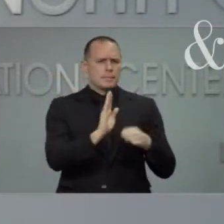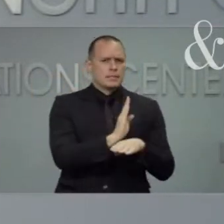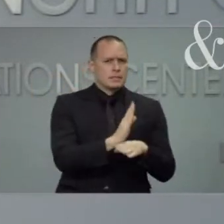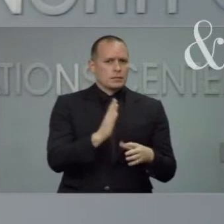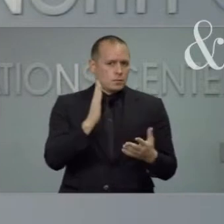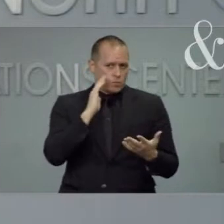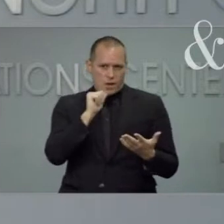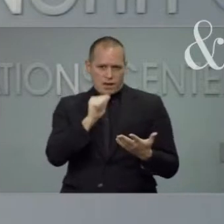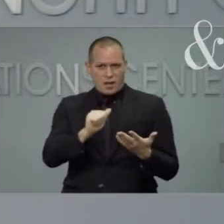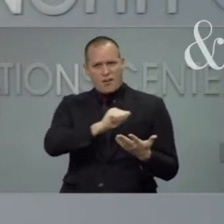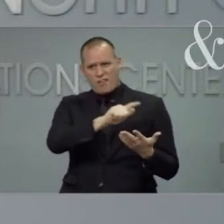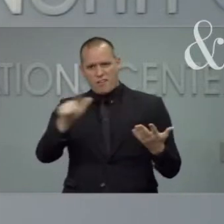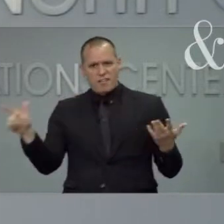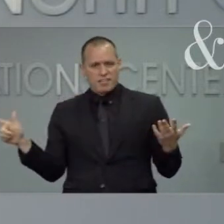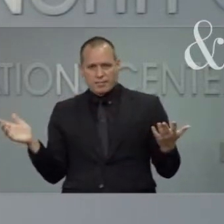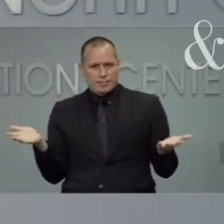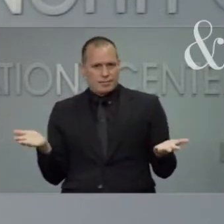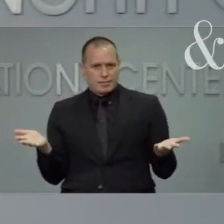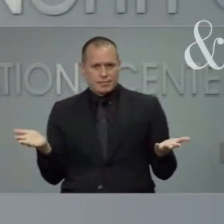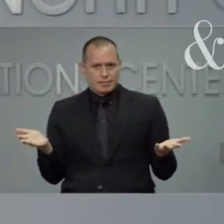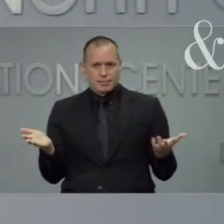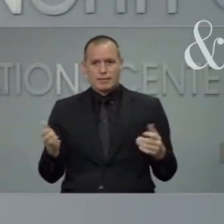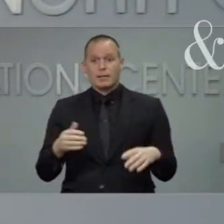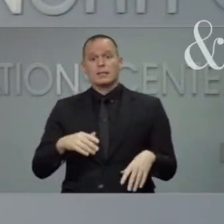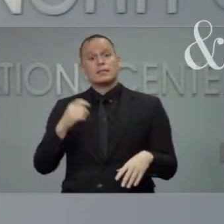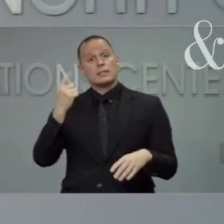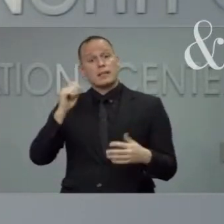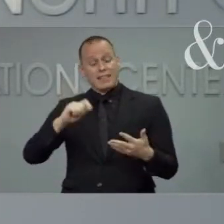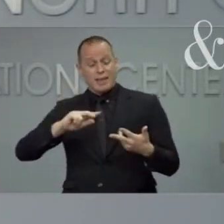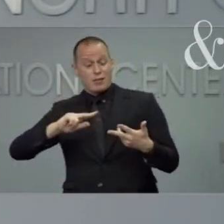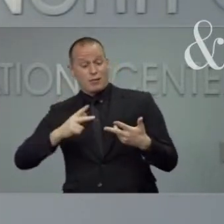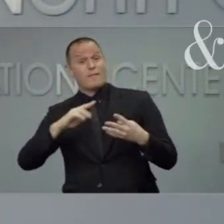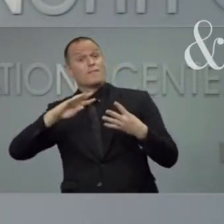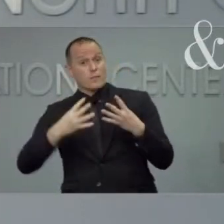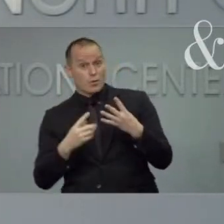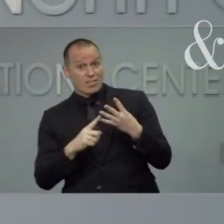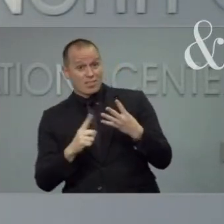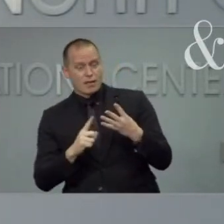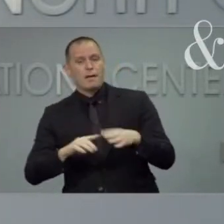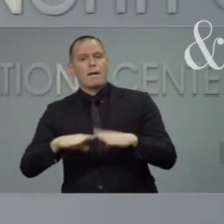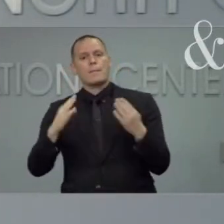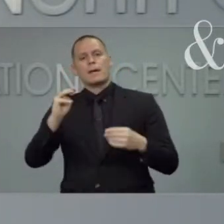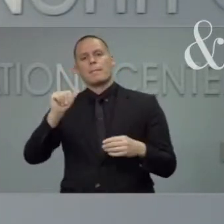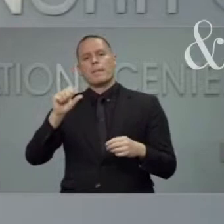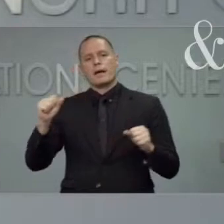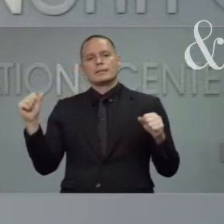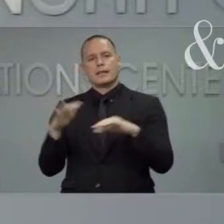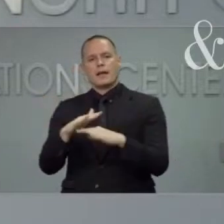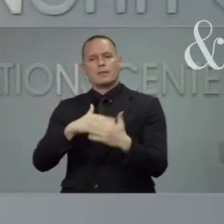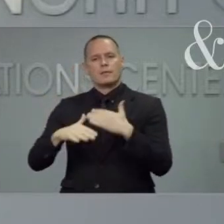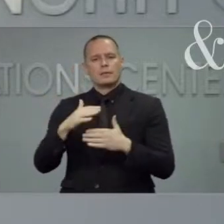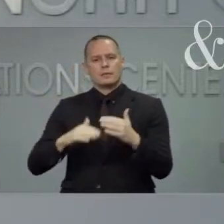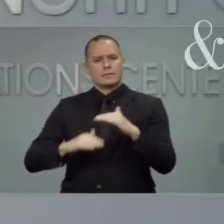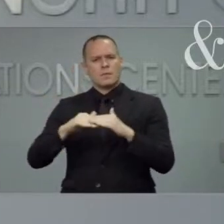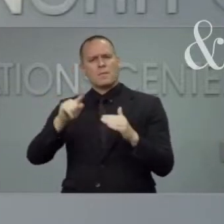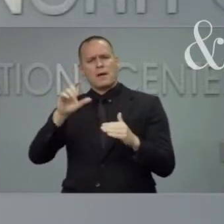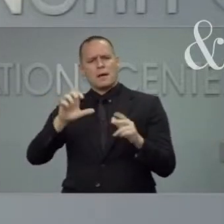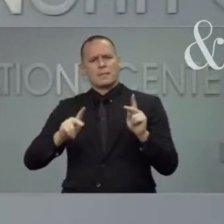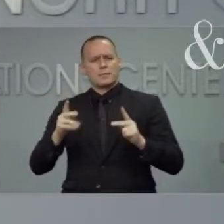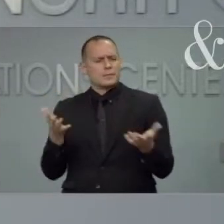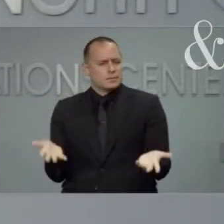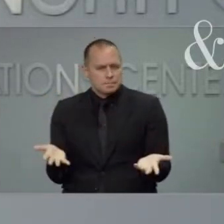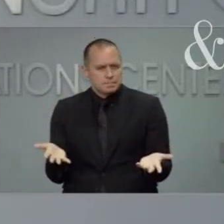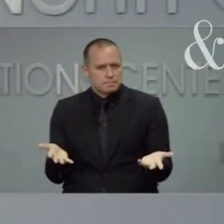just remove the outdoor cap on gathering size? And is that and the other changes to restrictions tied to